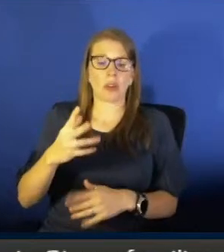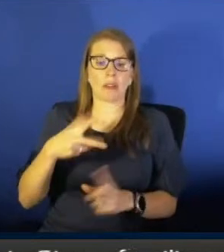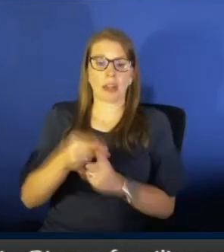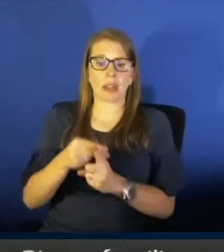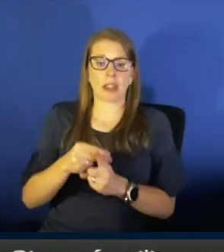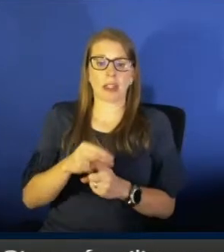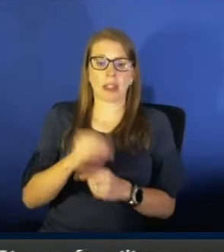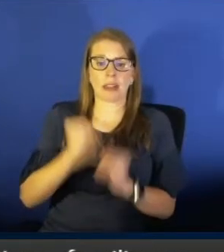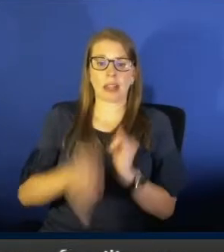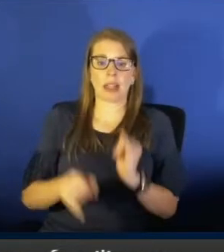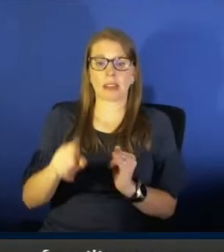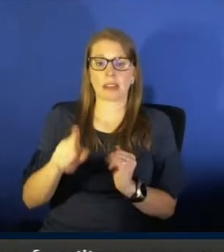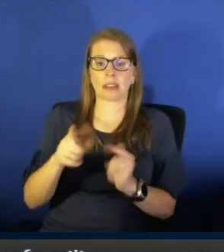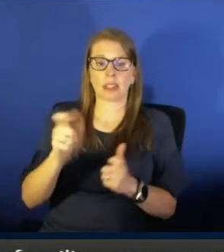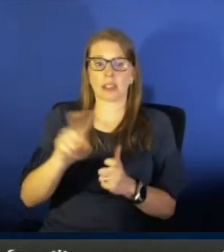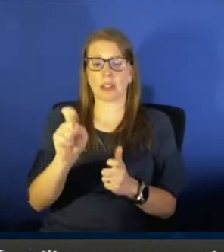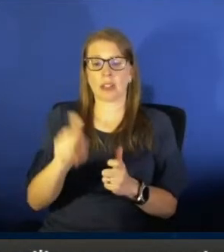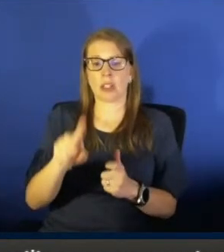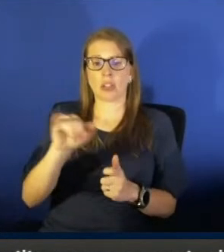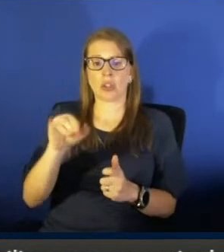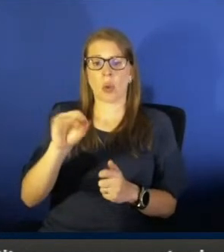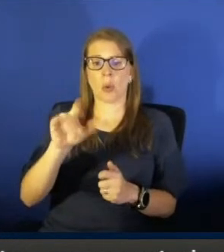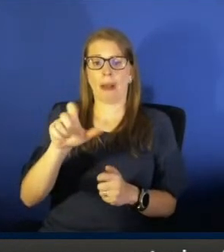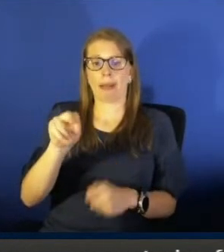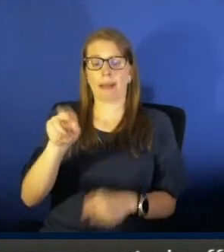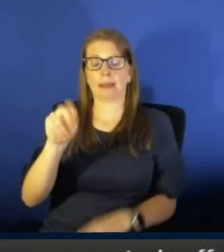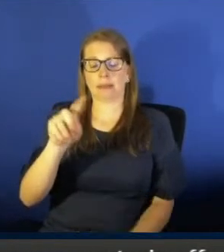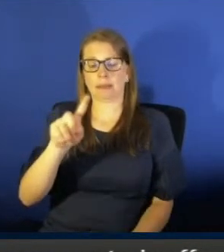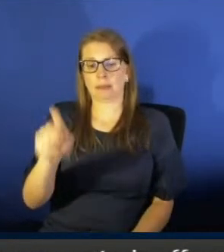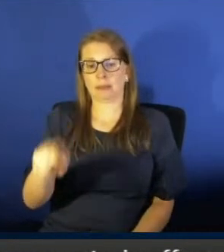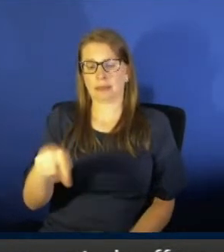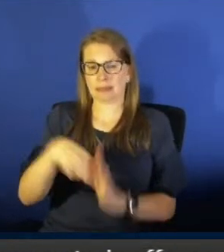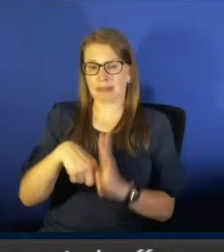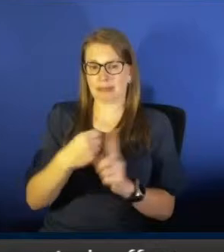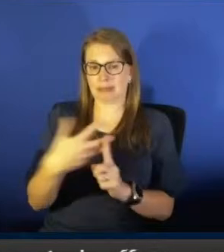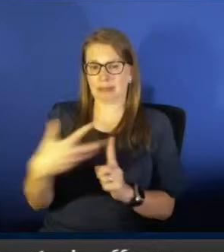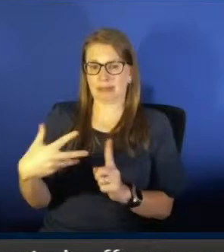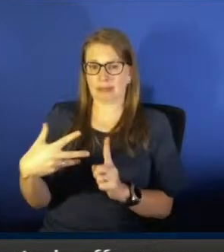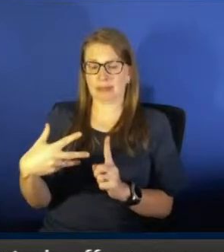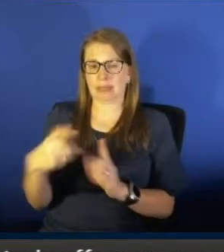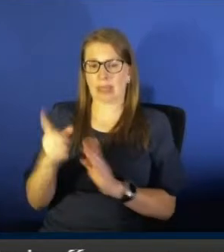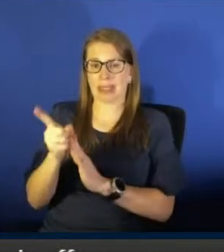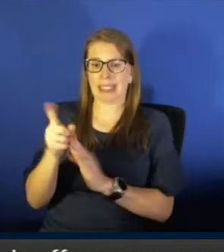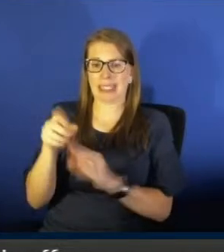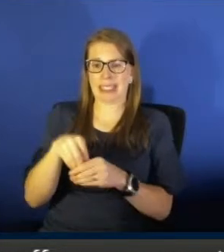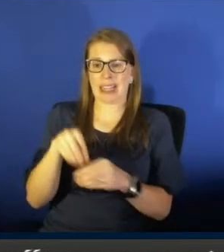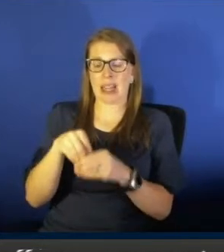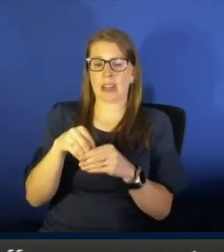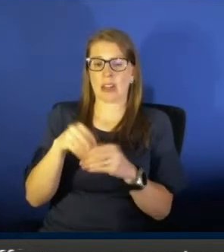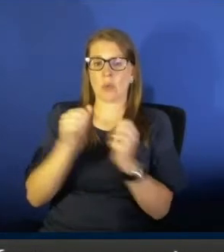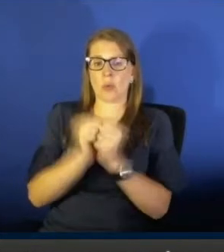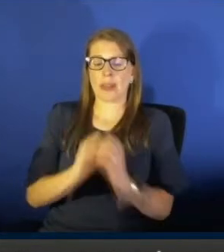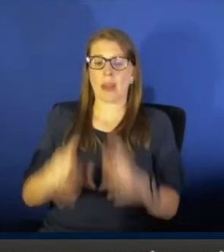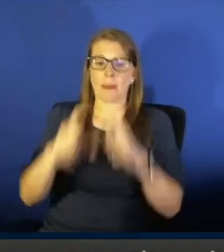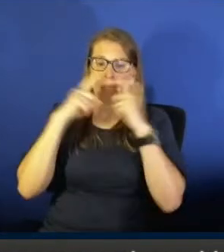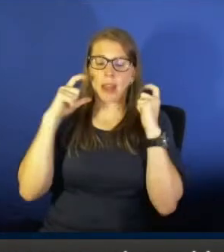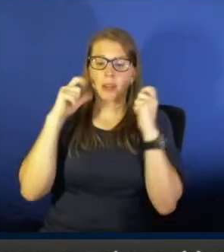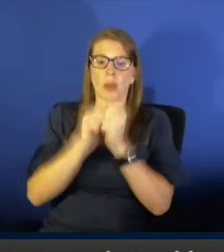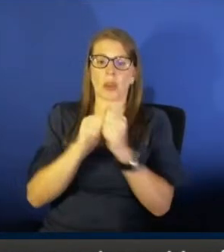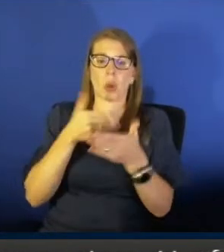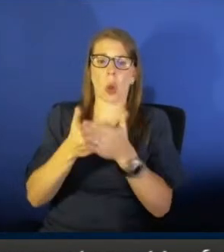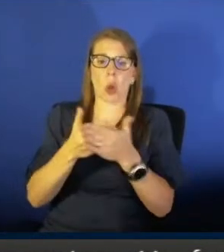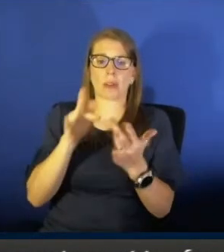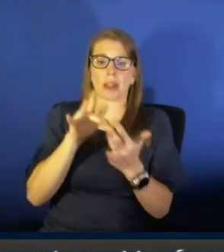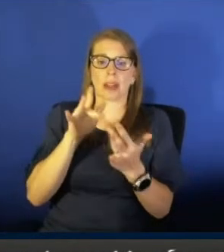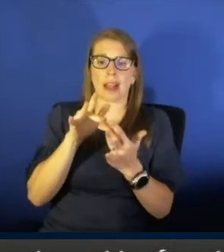Joellen is if you could just go into a little bit more detail about the minutes indoors unmasked with close contact. I'm sure you're going to say it has to do